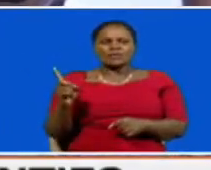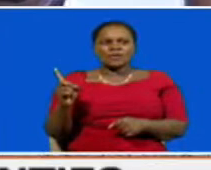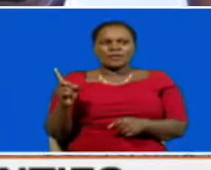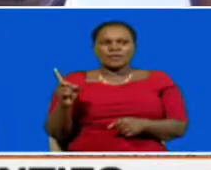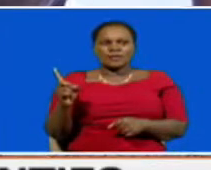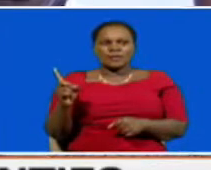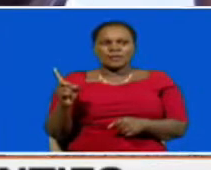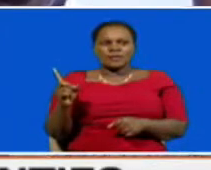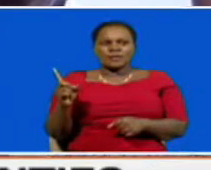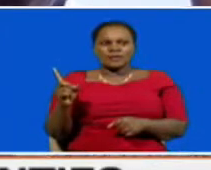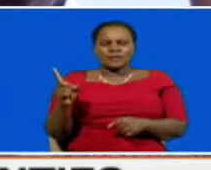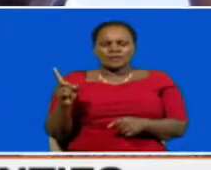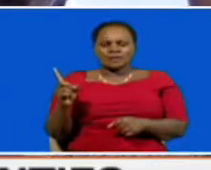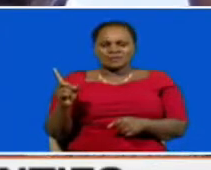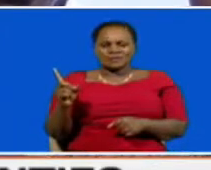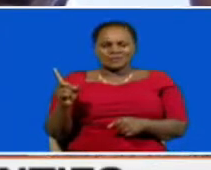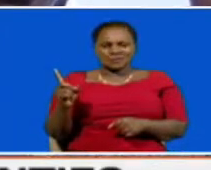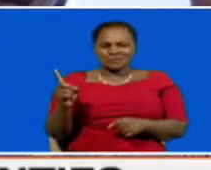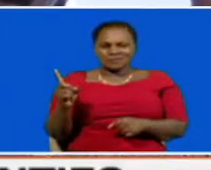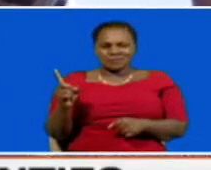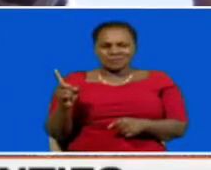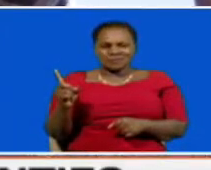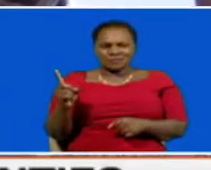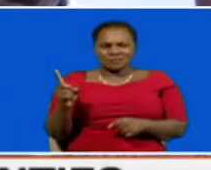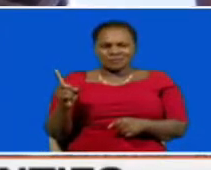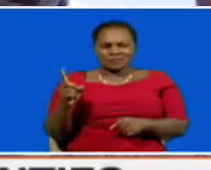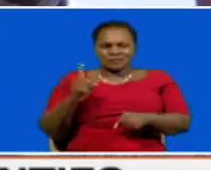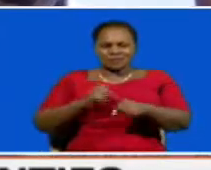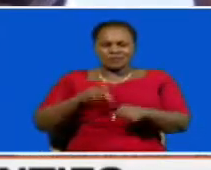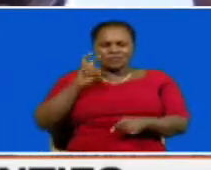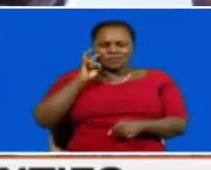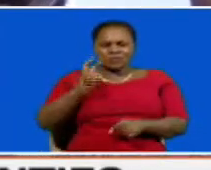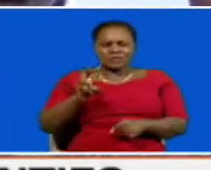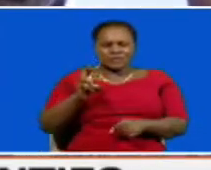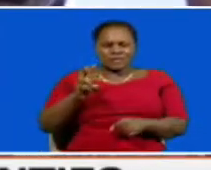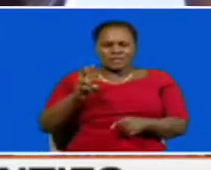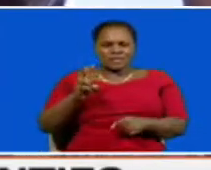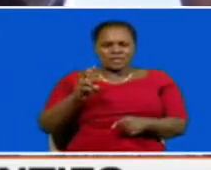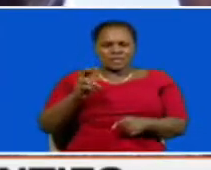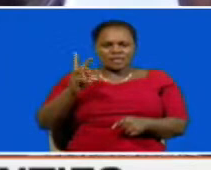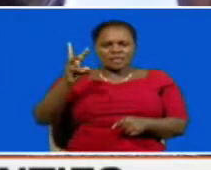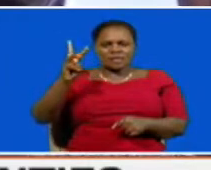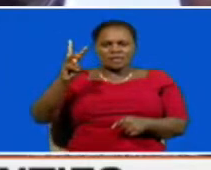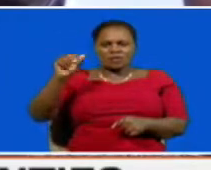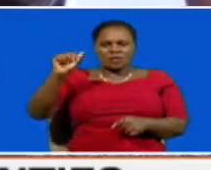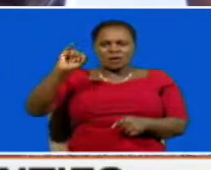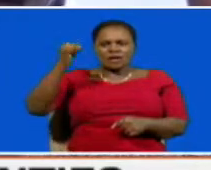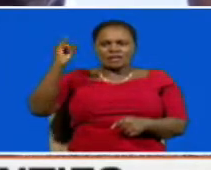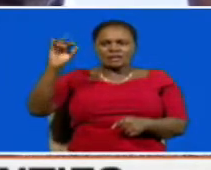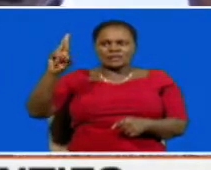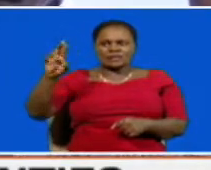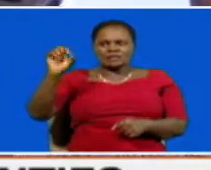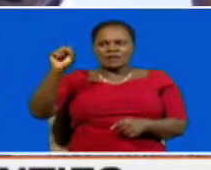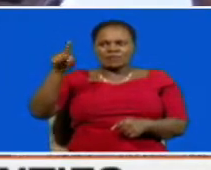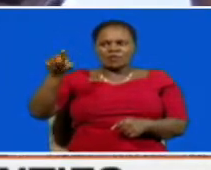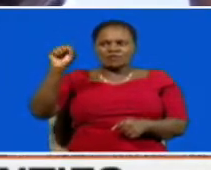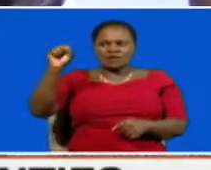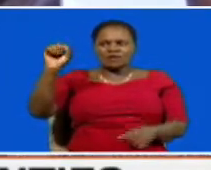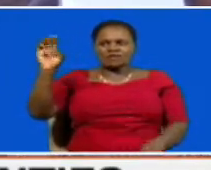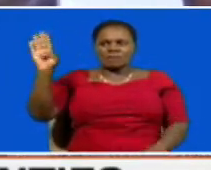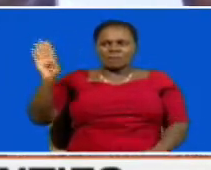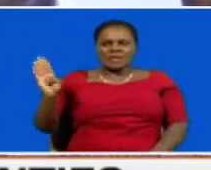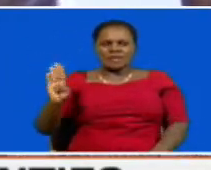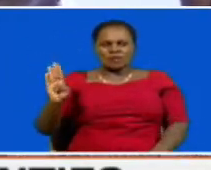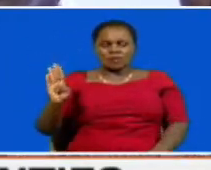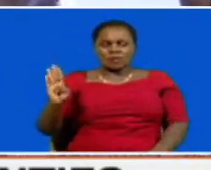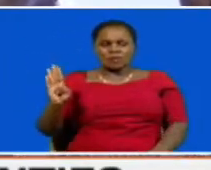billion. Not even million, half billions actually. If you look at my own county, Wajir, 5.5 billion. So we don't know whether,